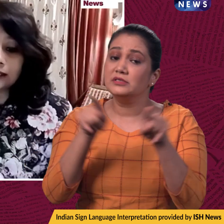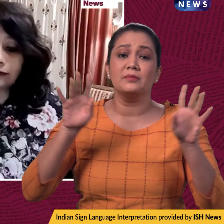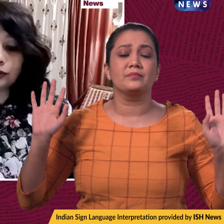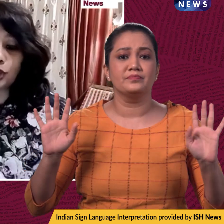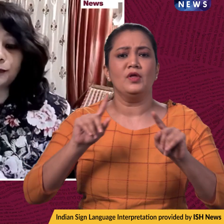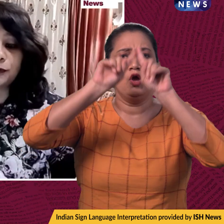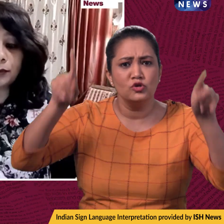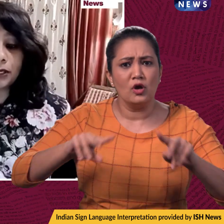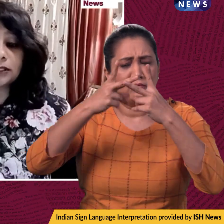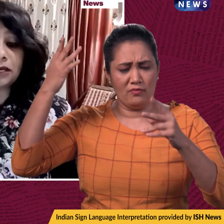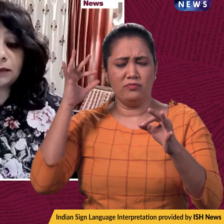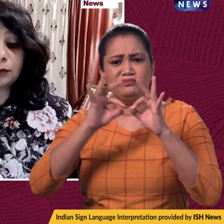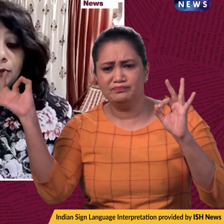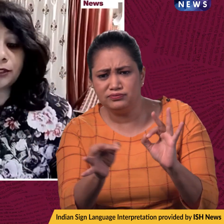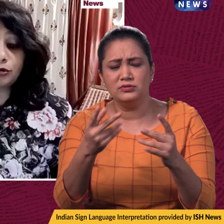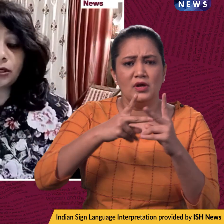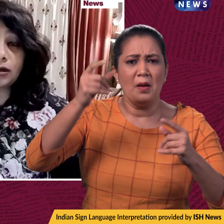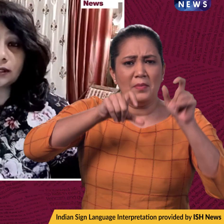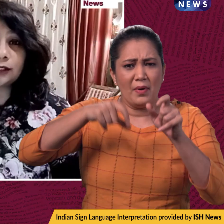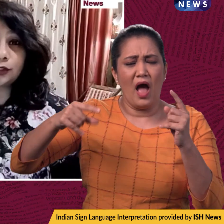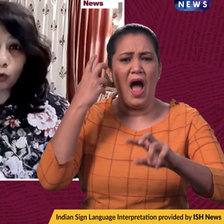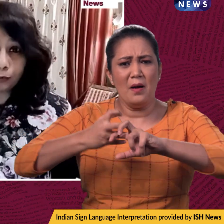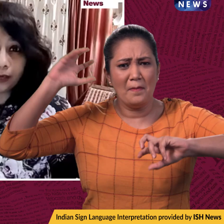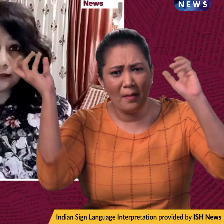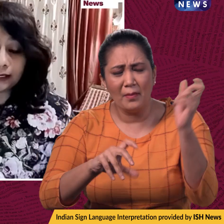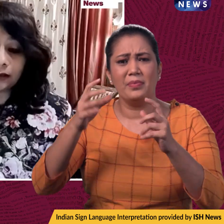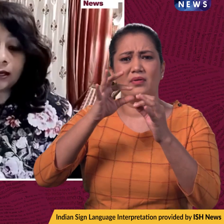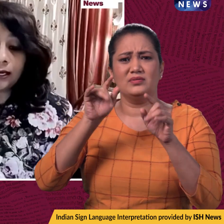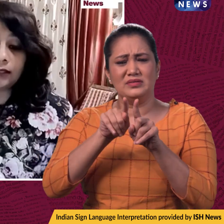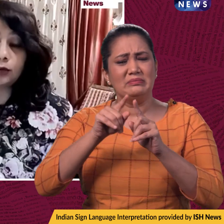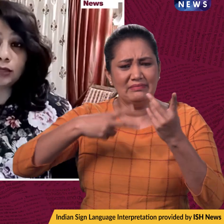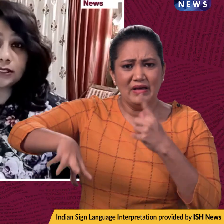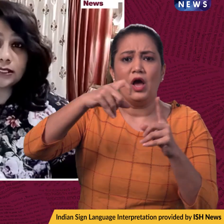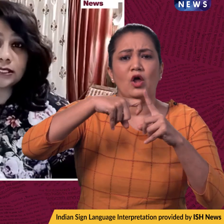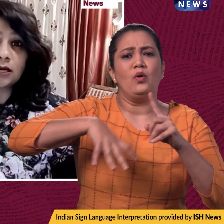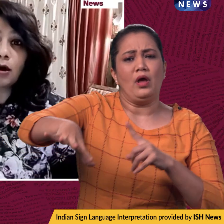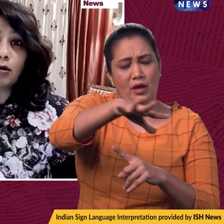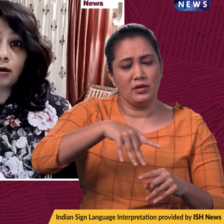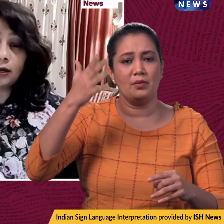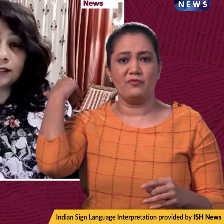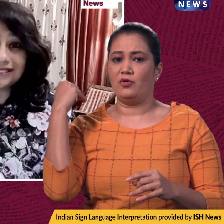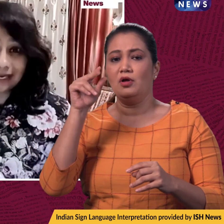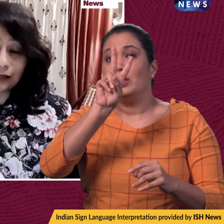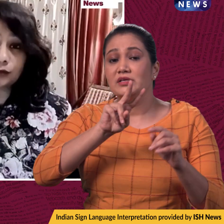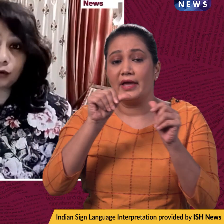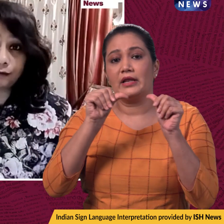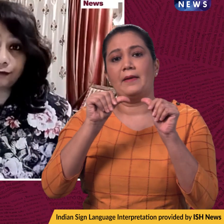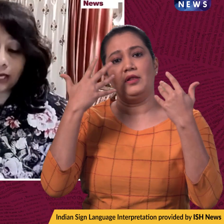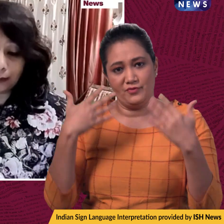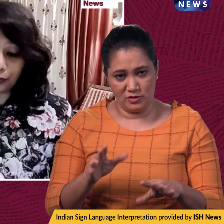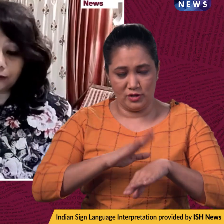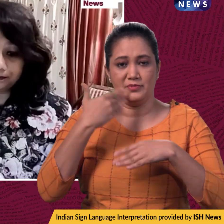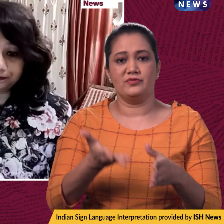allowed. Several shops were burnt and many people were injured in arson and stone pelting in Karoli city on the 2nd